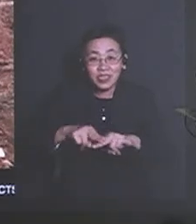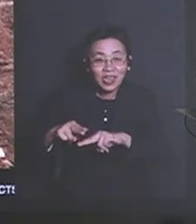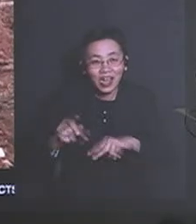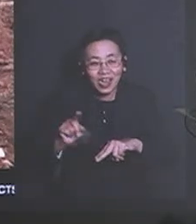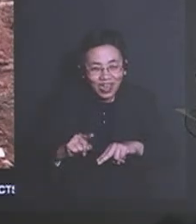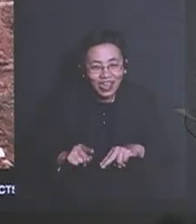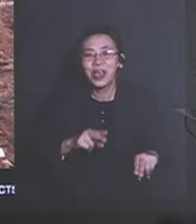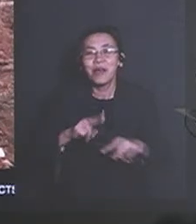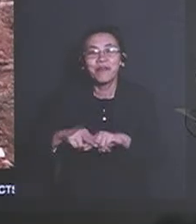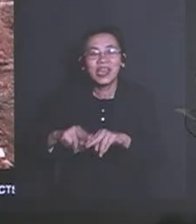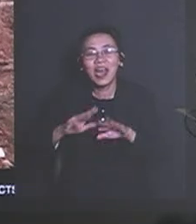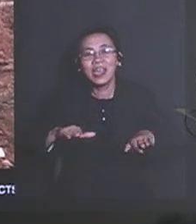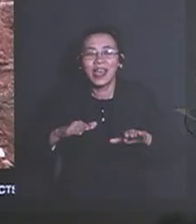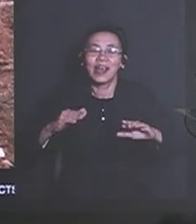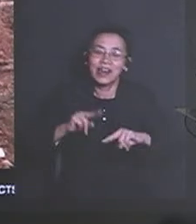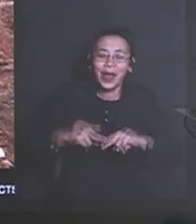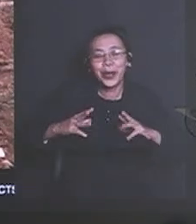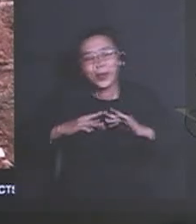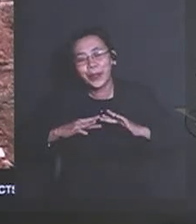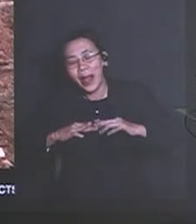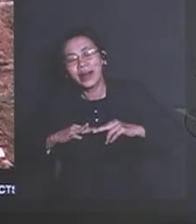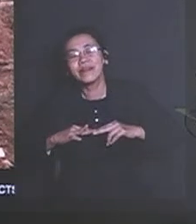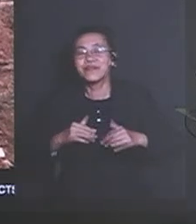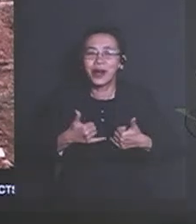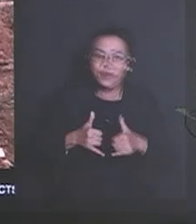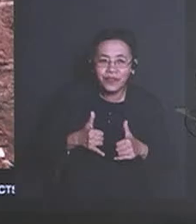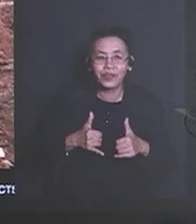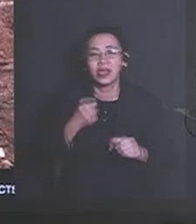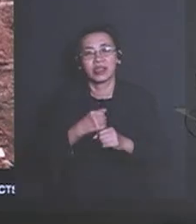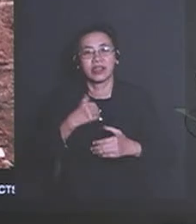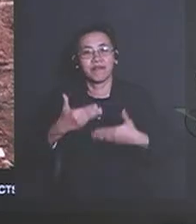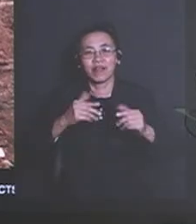and can be used for after-school activities.